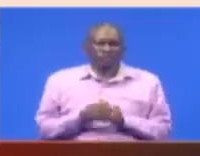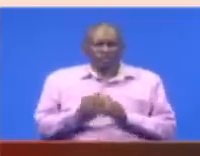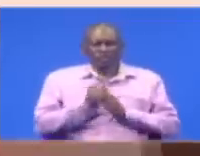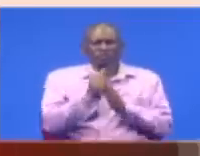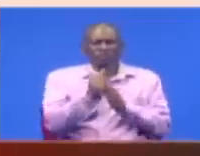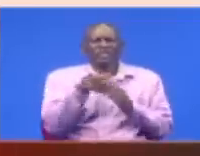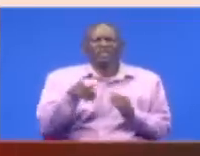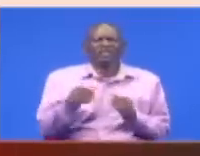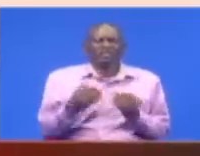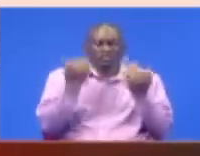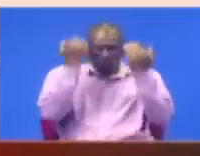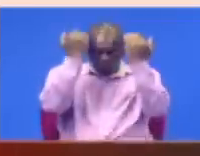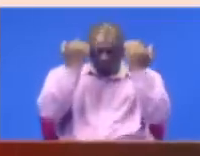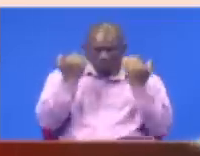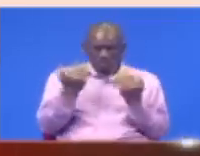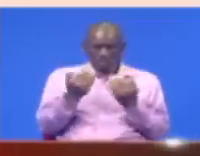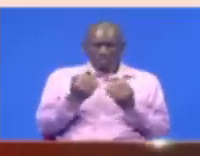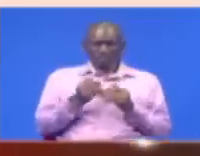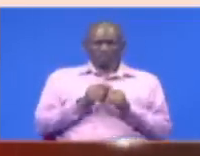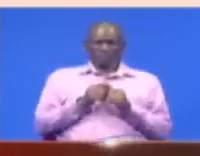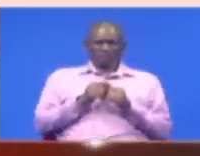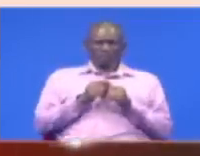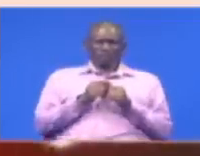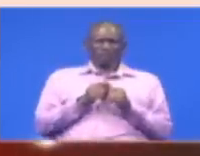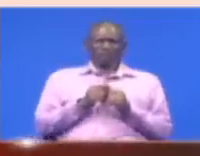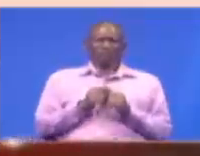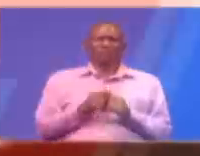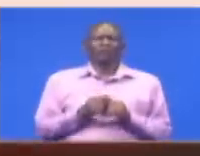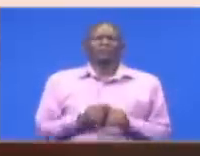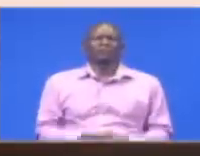this big workforce in the judiciary?